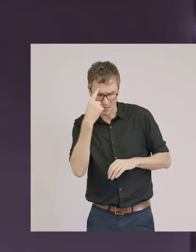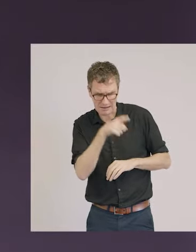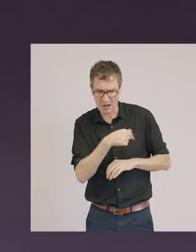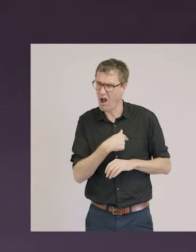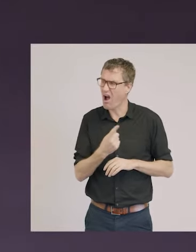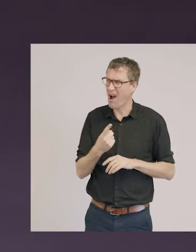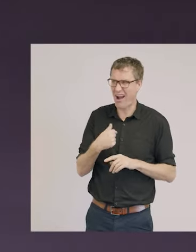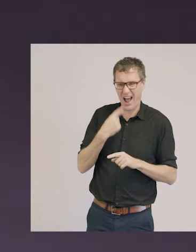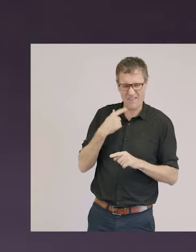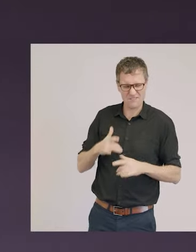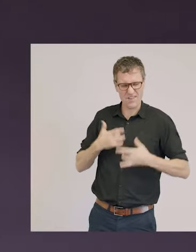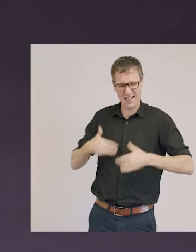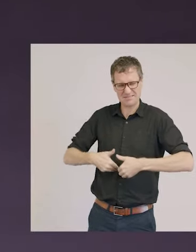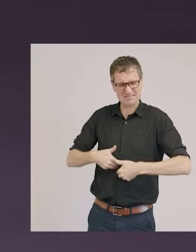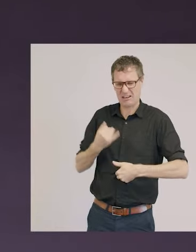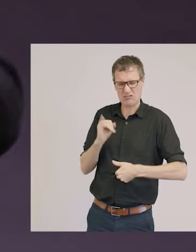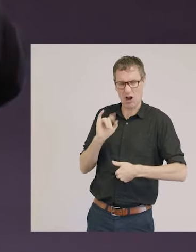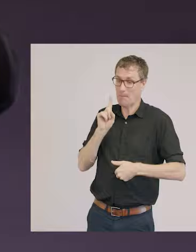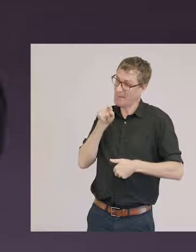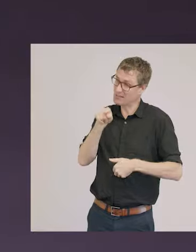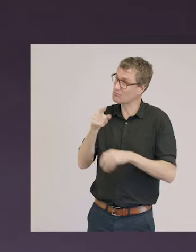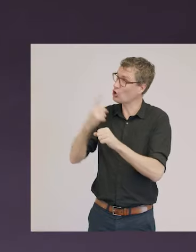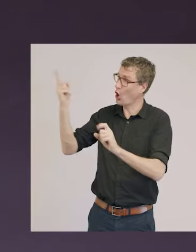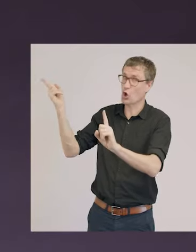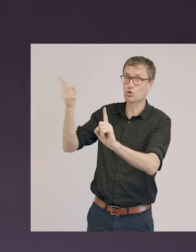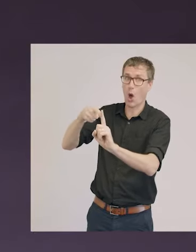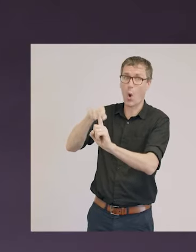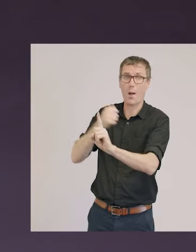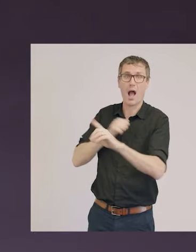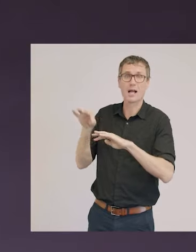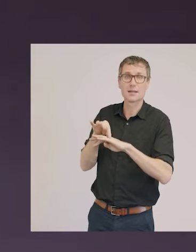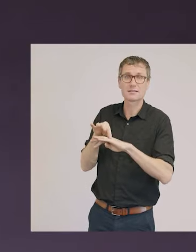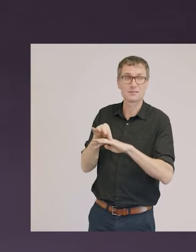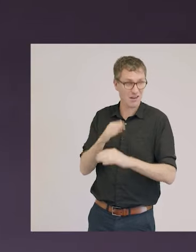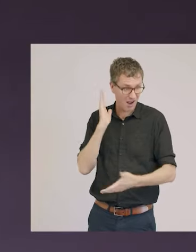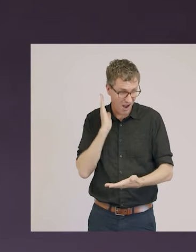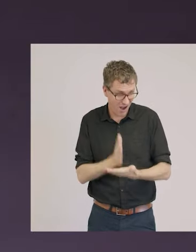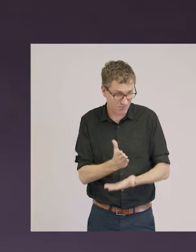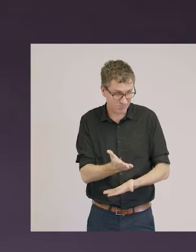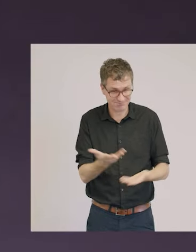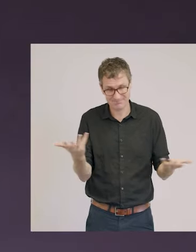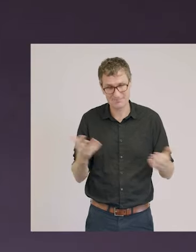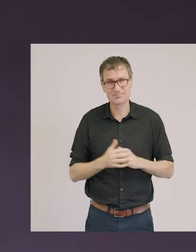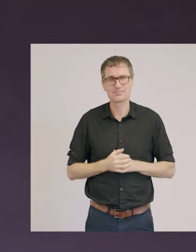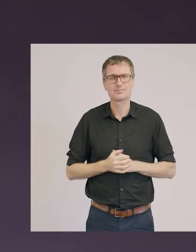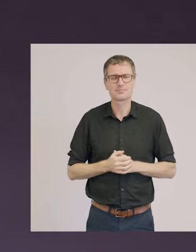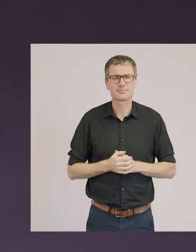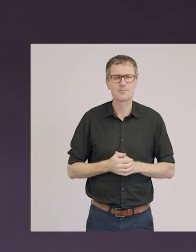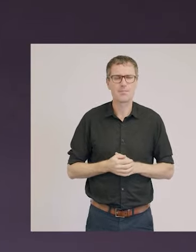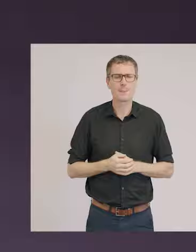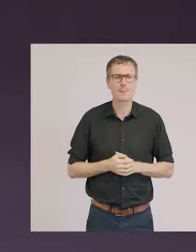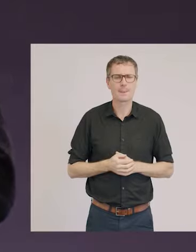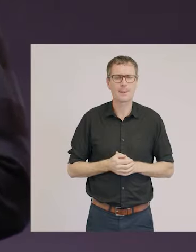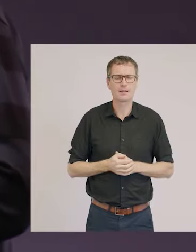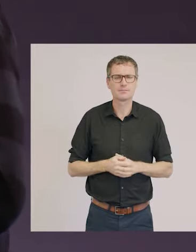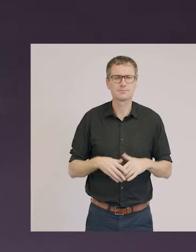what do you think? And they say, well, I don't really think it's right. I'm not quite sure, but he's heard from the Lord. And I think, but has he? And so there's got to be ways of